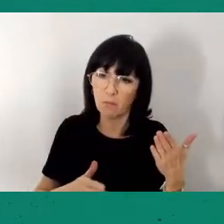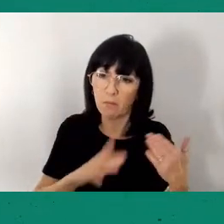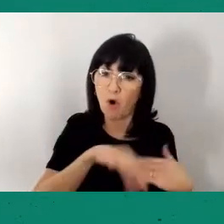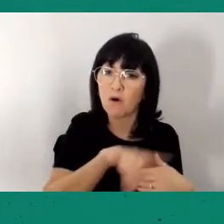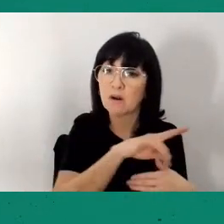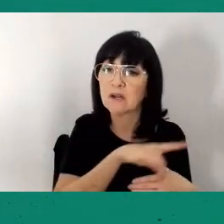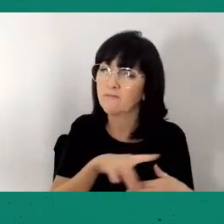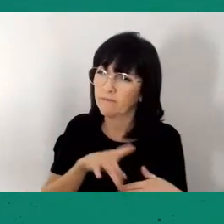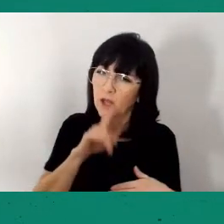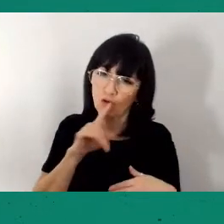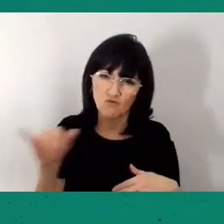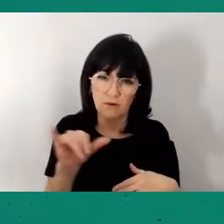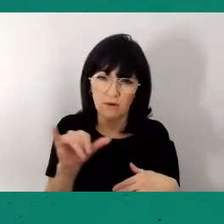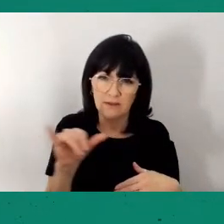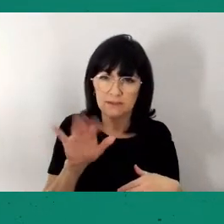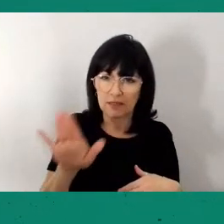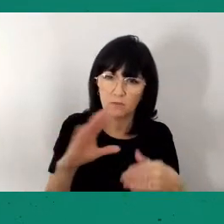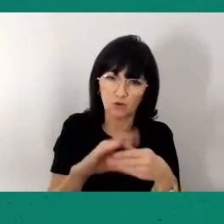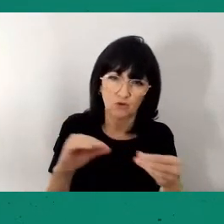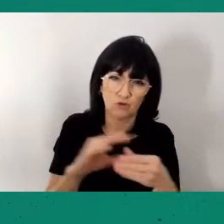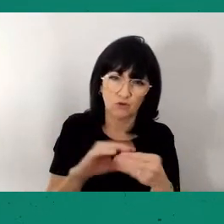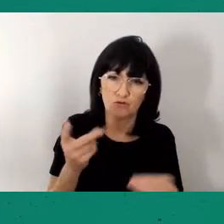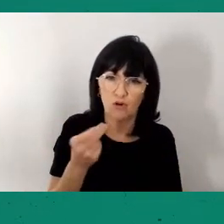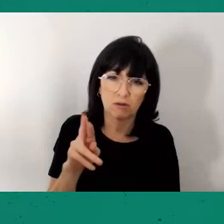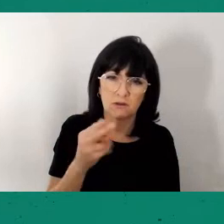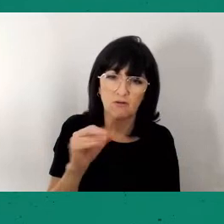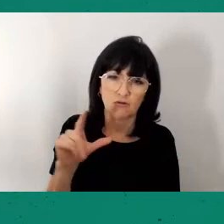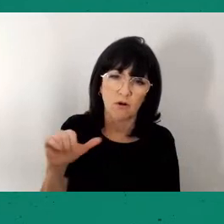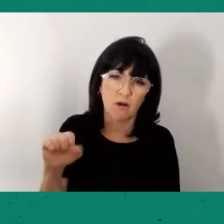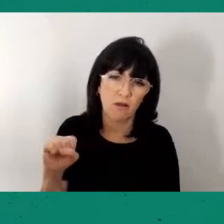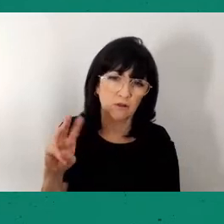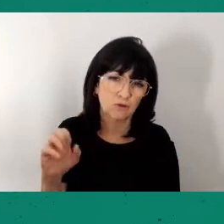inspiring our young people to learn, to know that they can